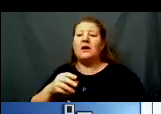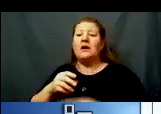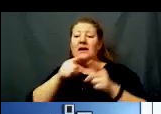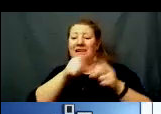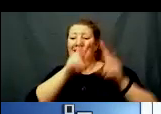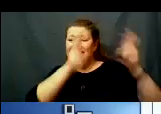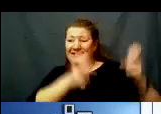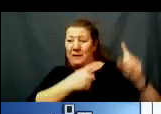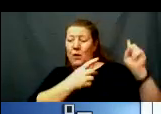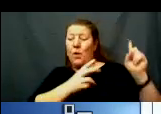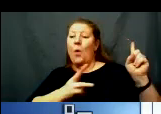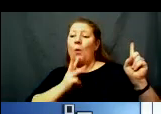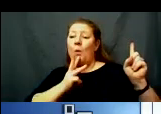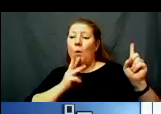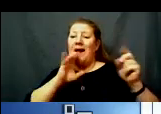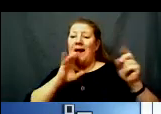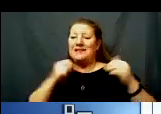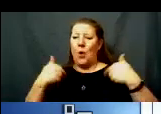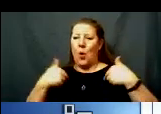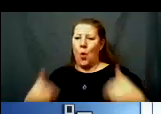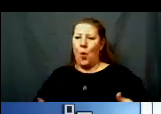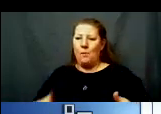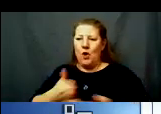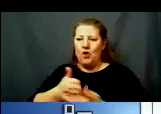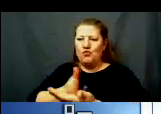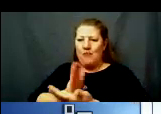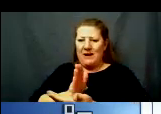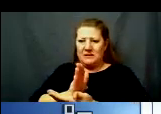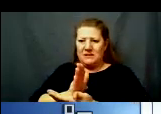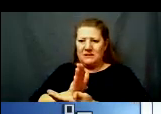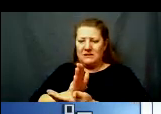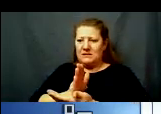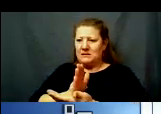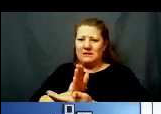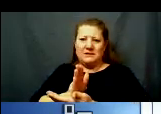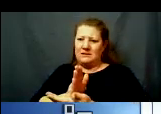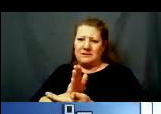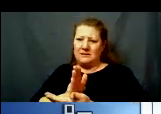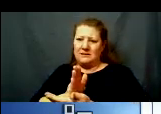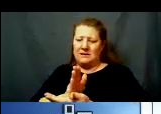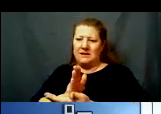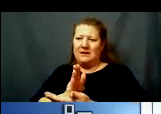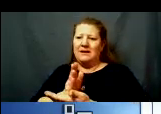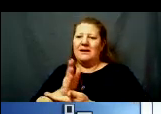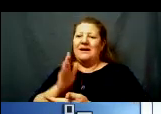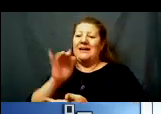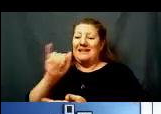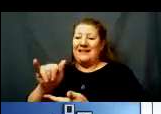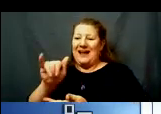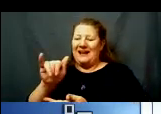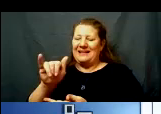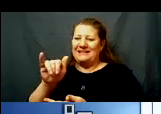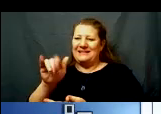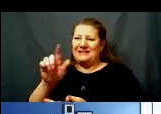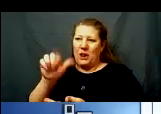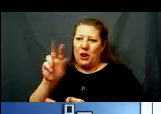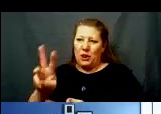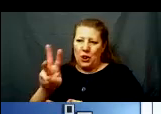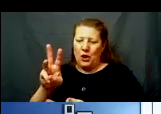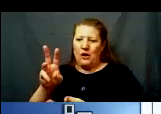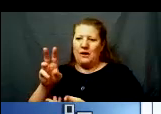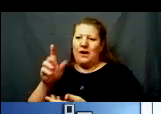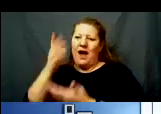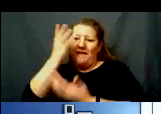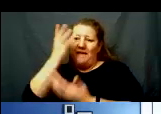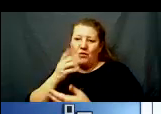fact, at least in terms of international human rights law. It's not a fact in practice in the United States, or frankly, most countries.